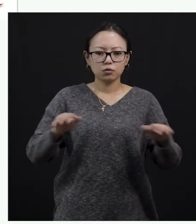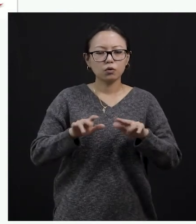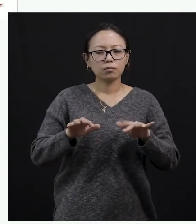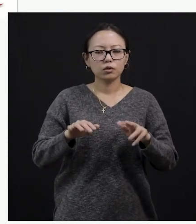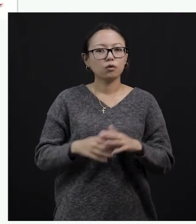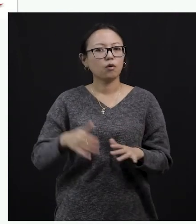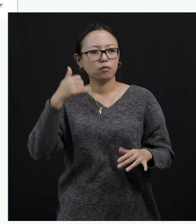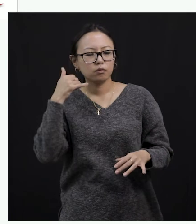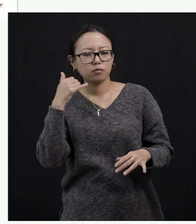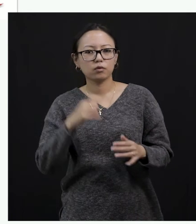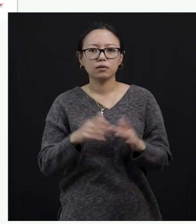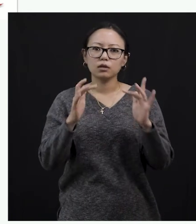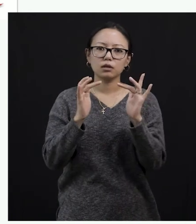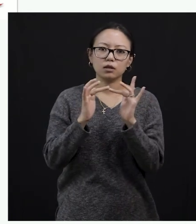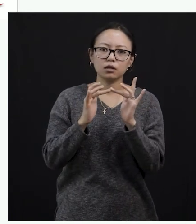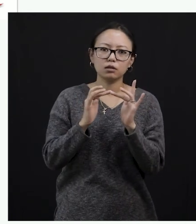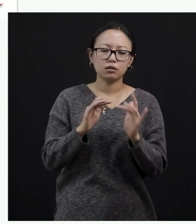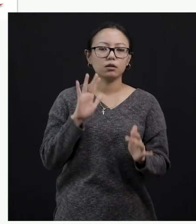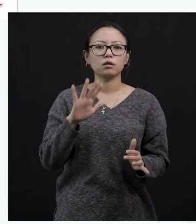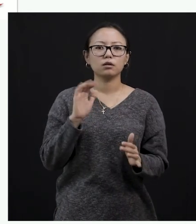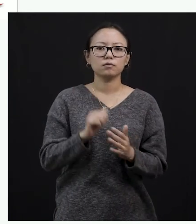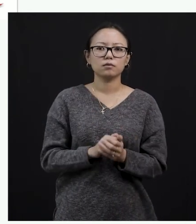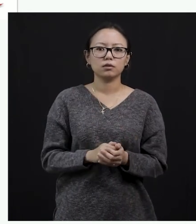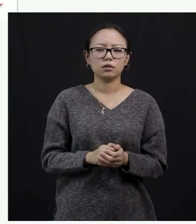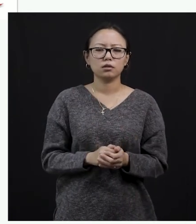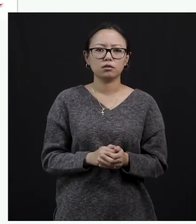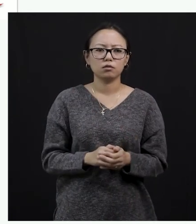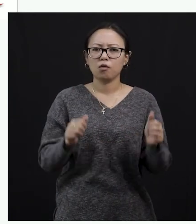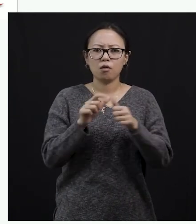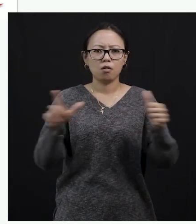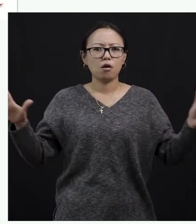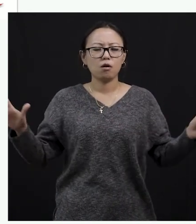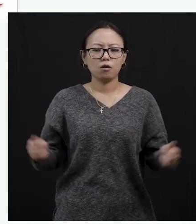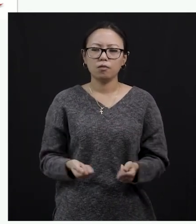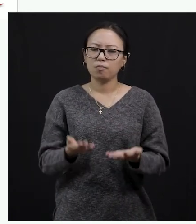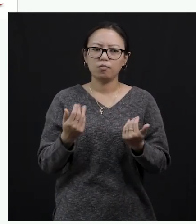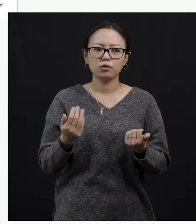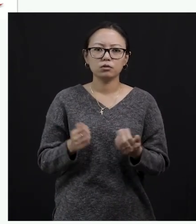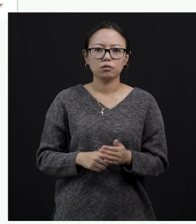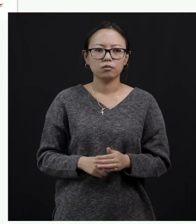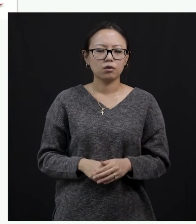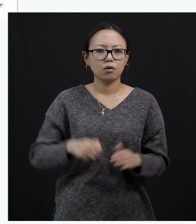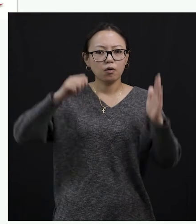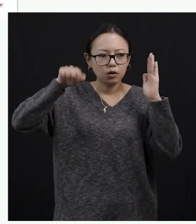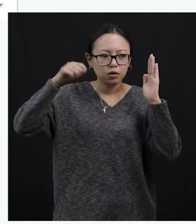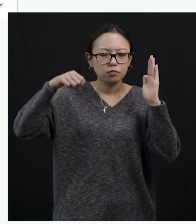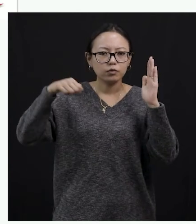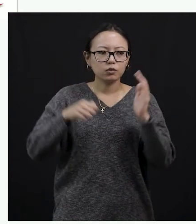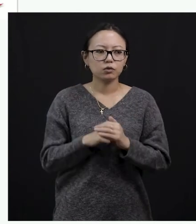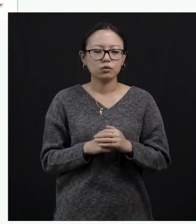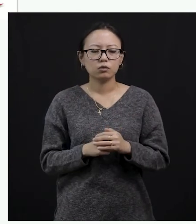phone, then you can access to so many things, like you can watch videos from YouTube, you can